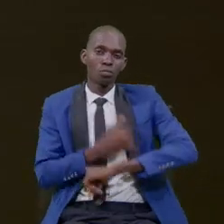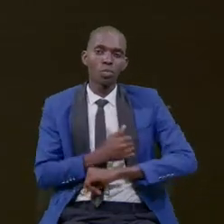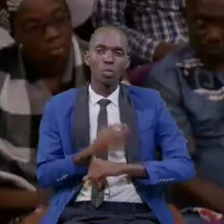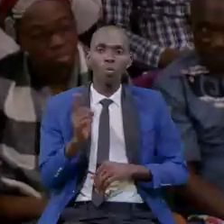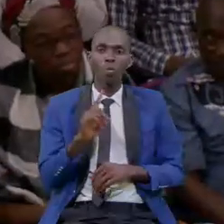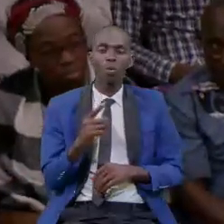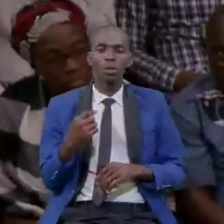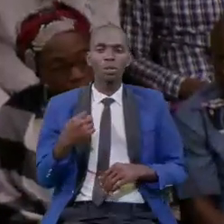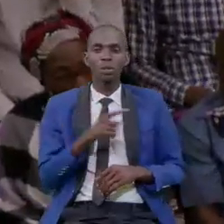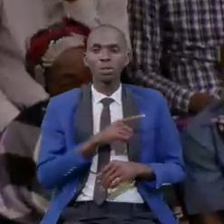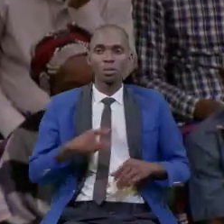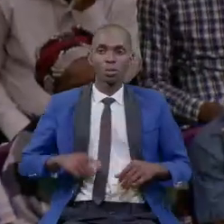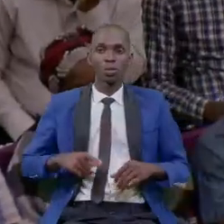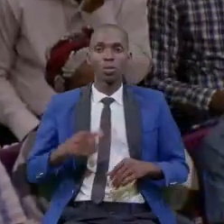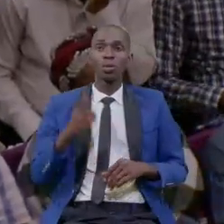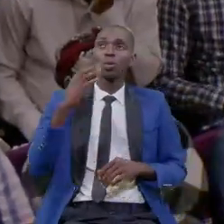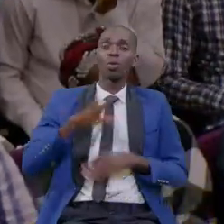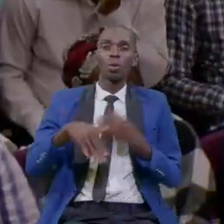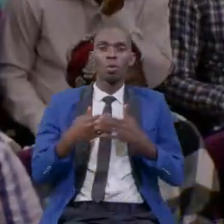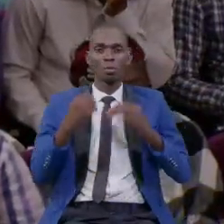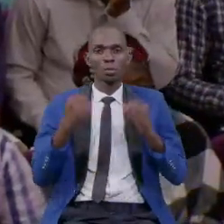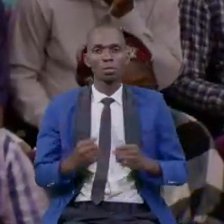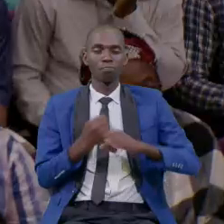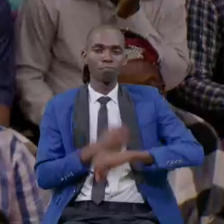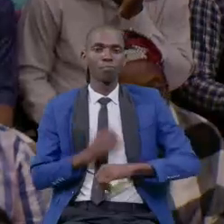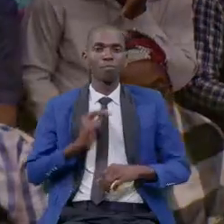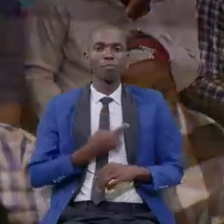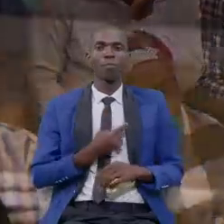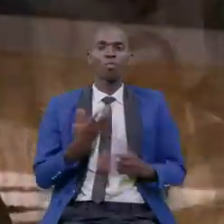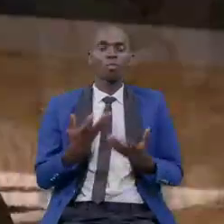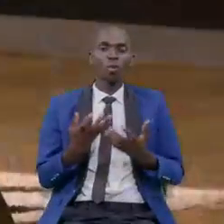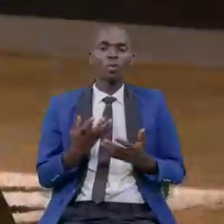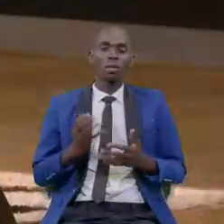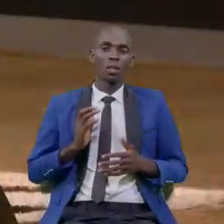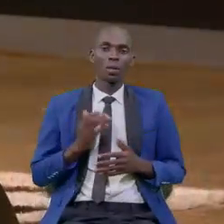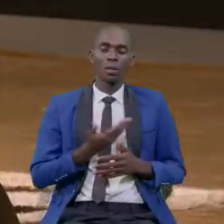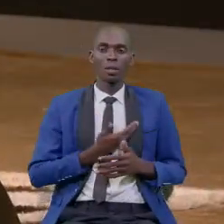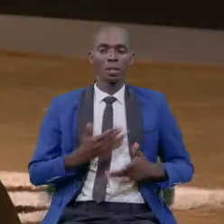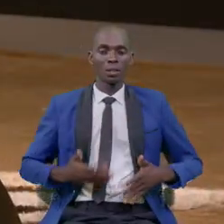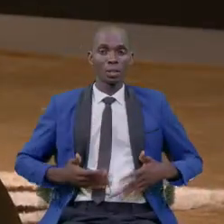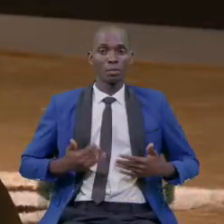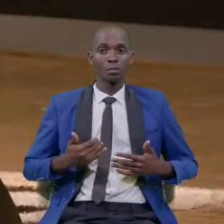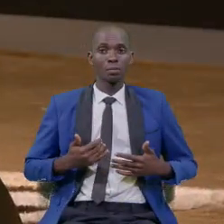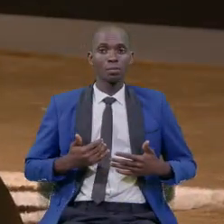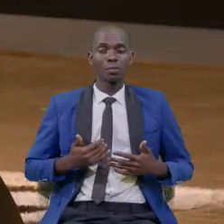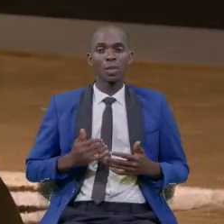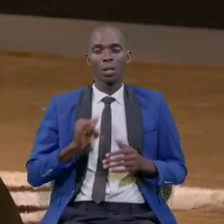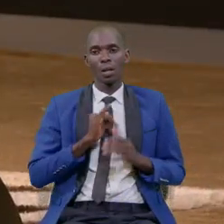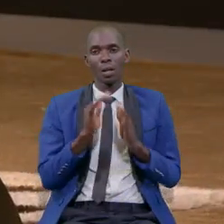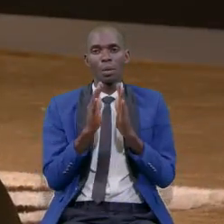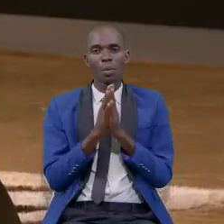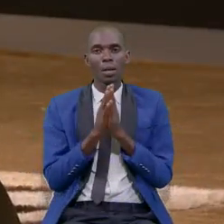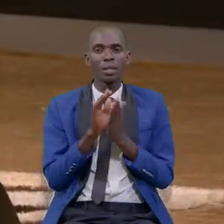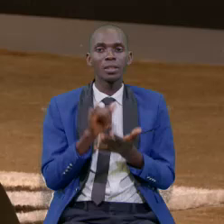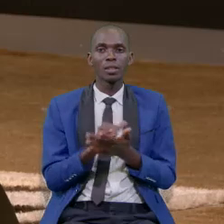of the shadow of the Almighty. He wants us to abide that there lies our refuge. I pray we